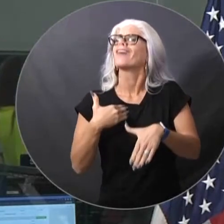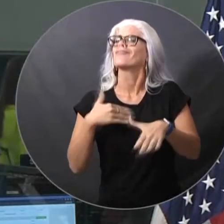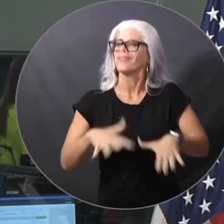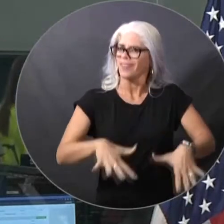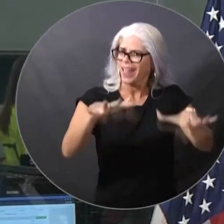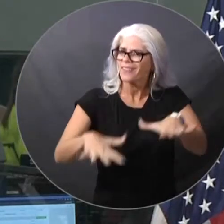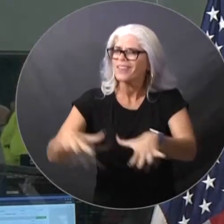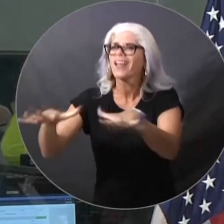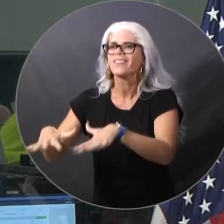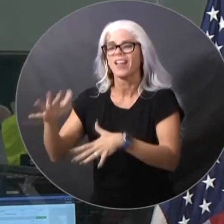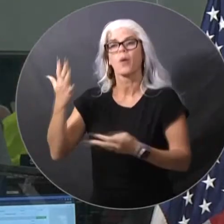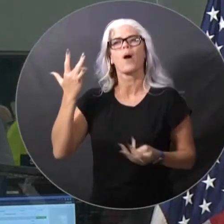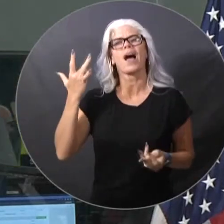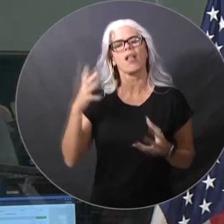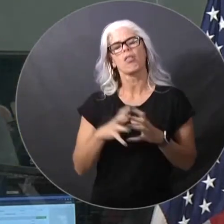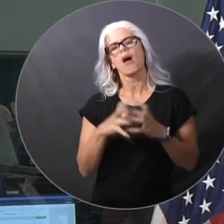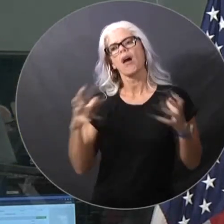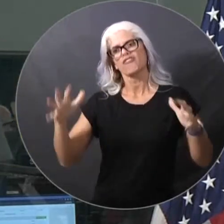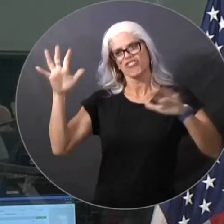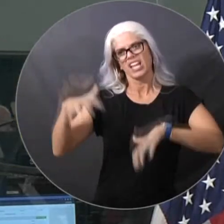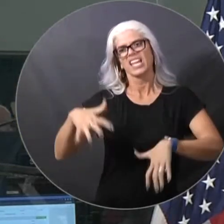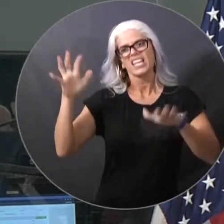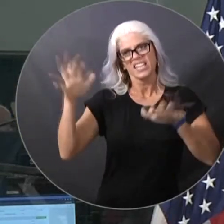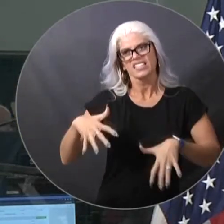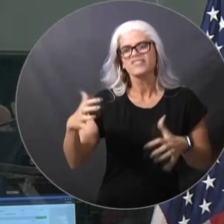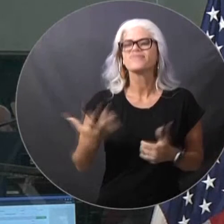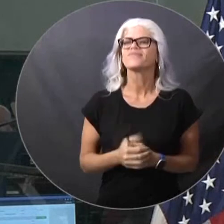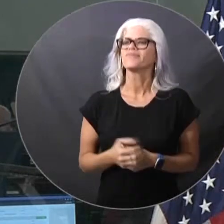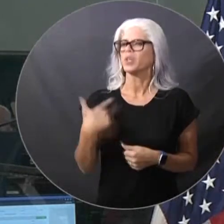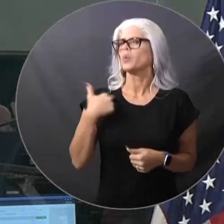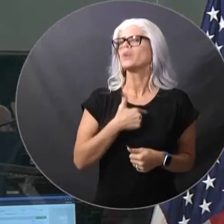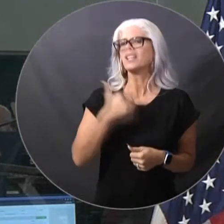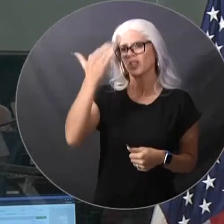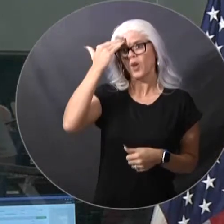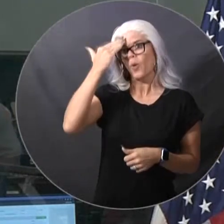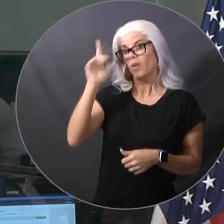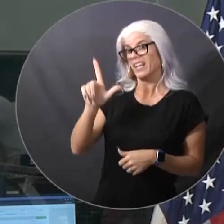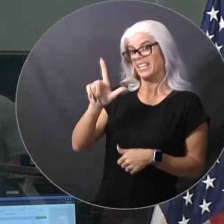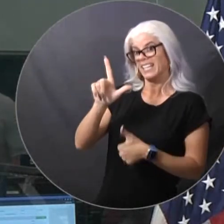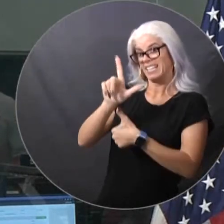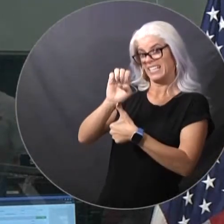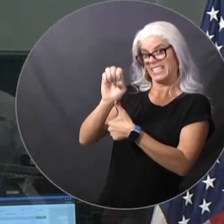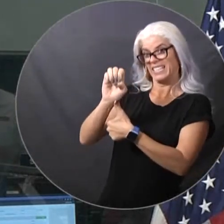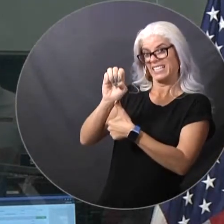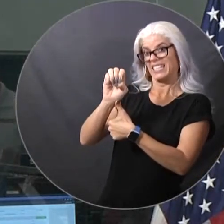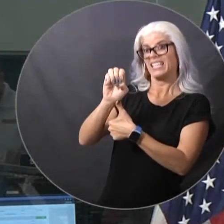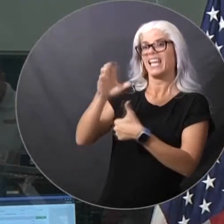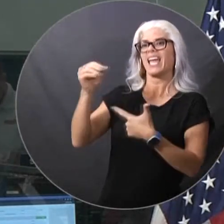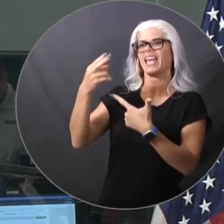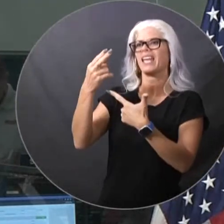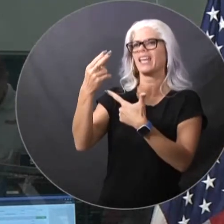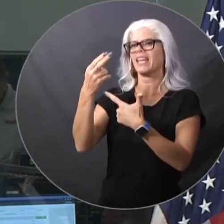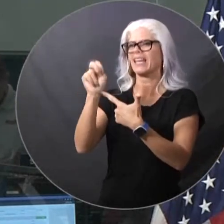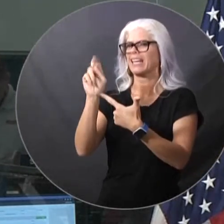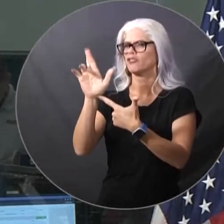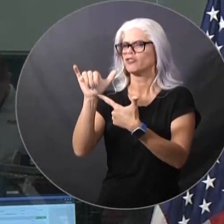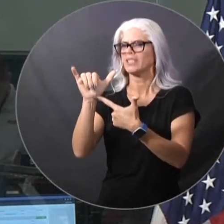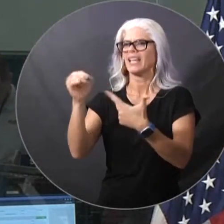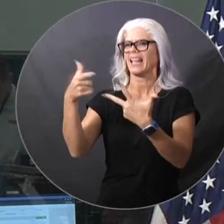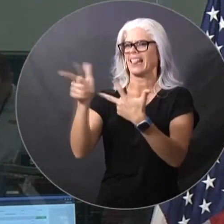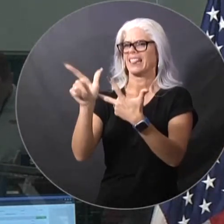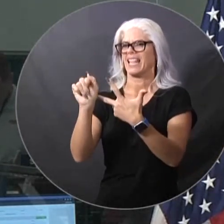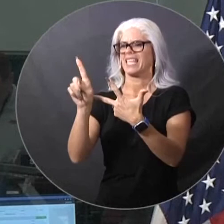events as well. We do know that Lee, Hendry, and Glades 911 call centers are being rerouted. Those comms